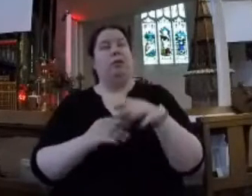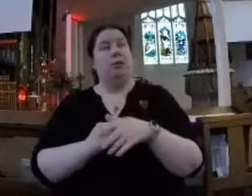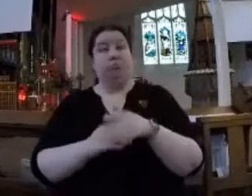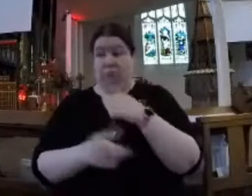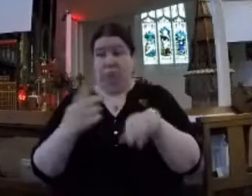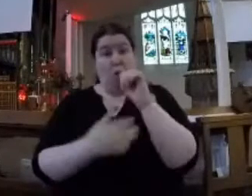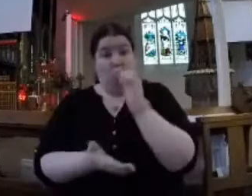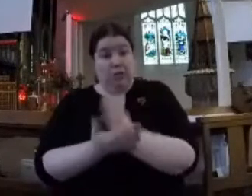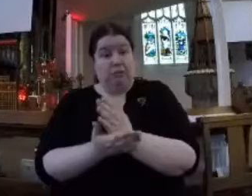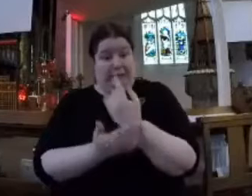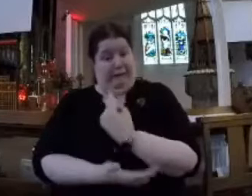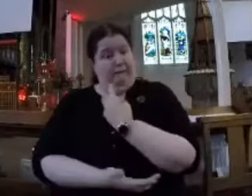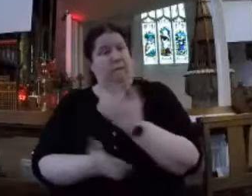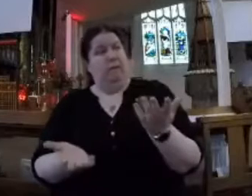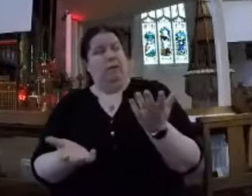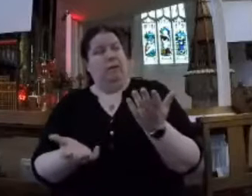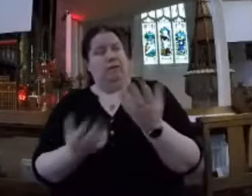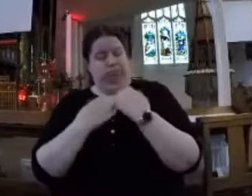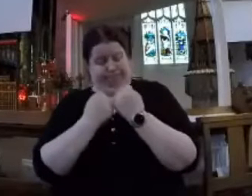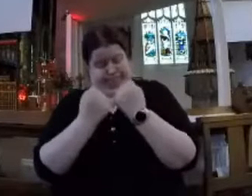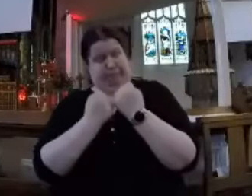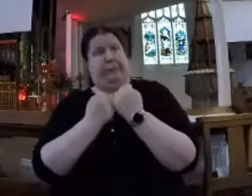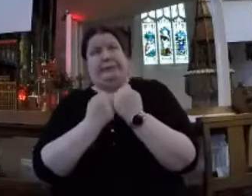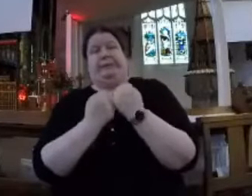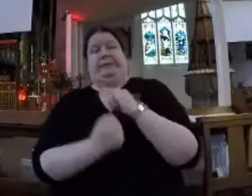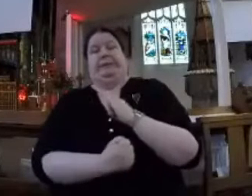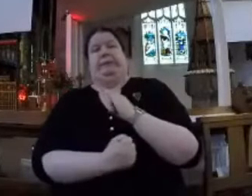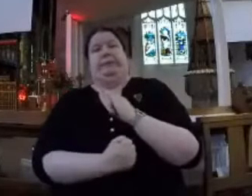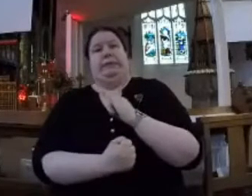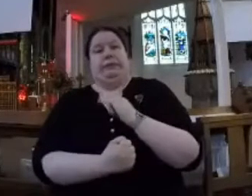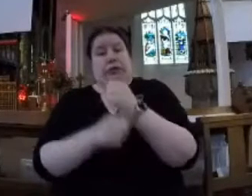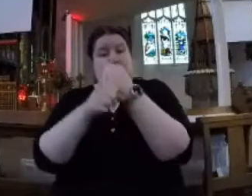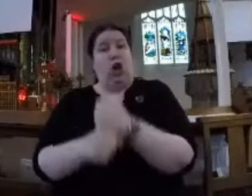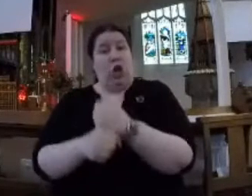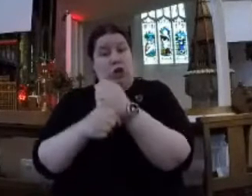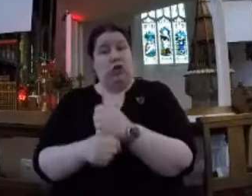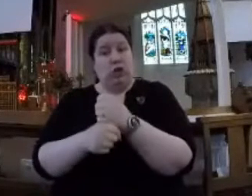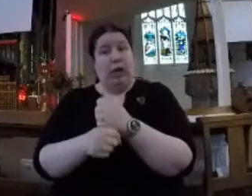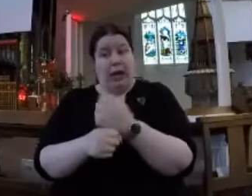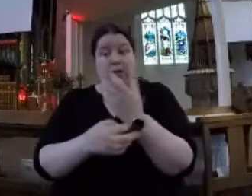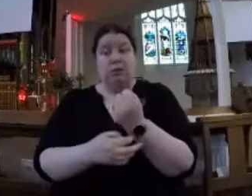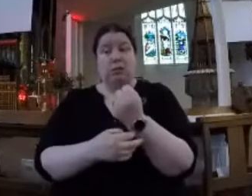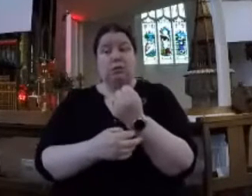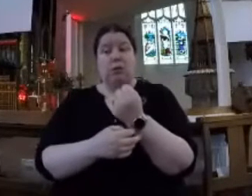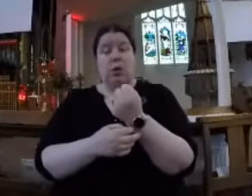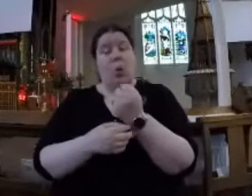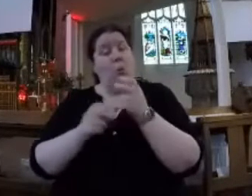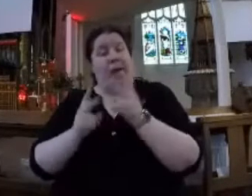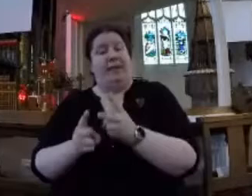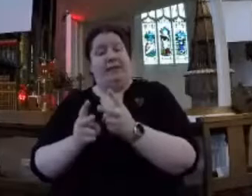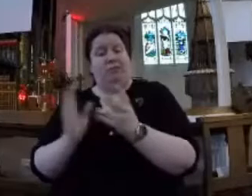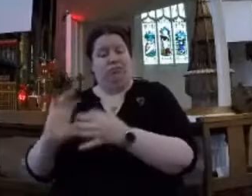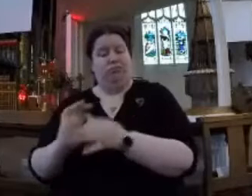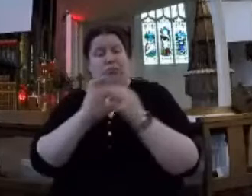honest with ourselves, the church has lingering worldly ways. Jim talked last week about